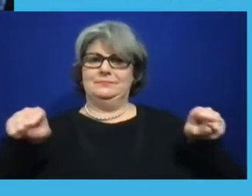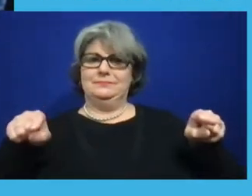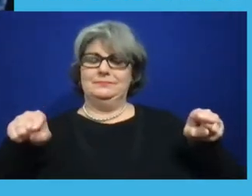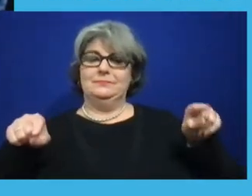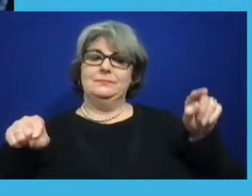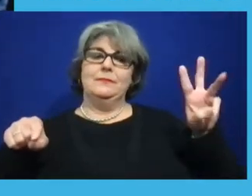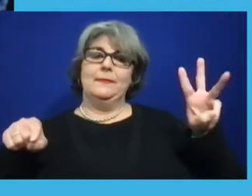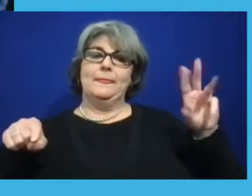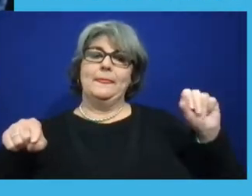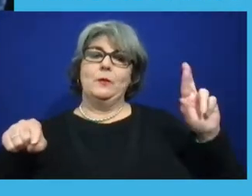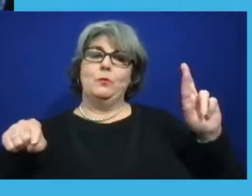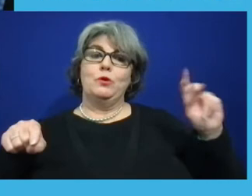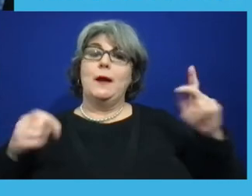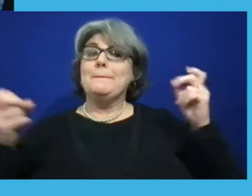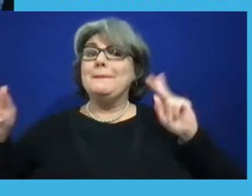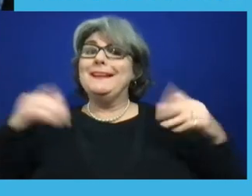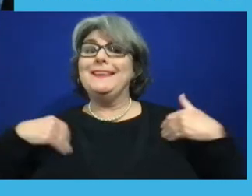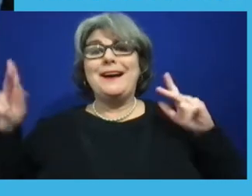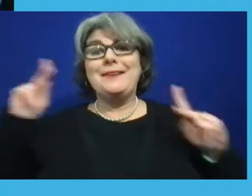It's a study in contrast.